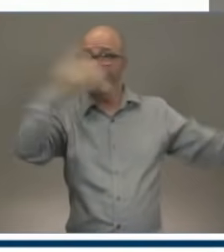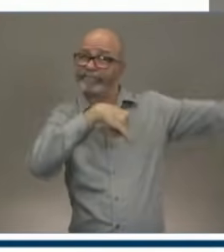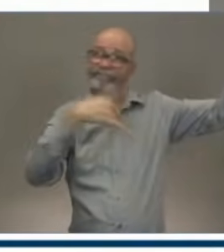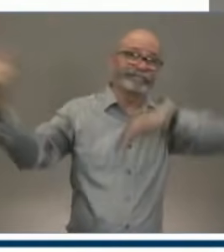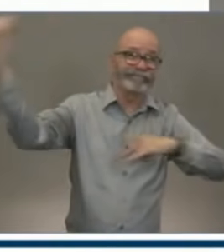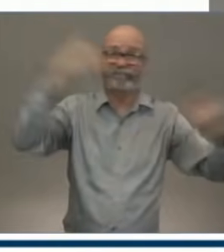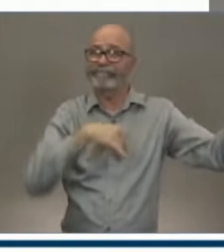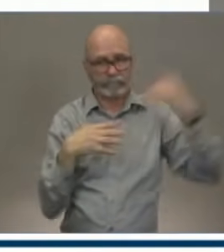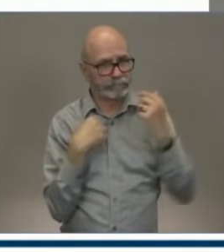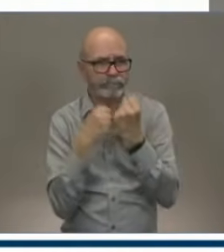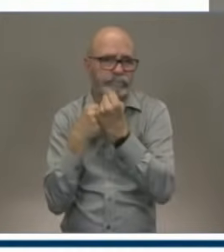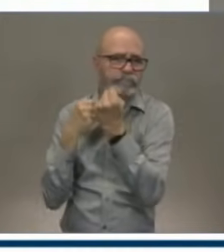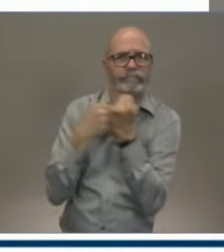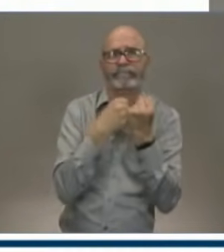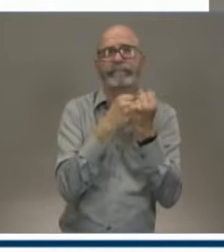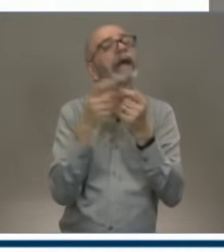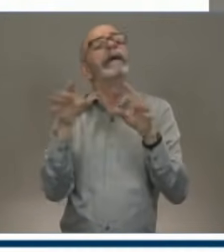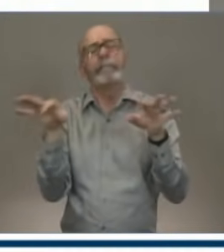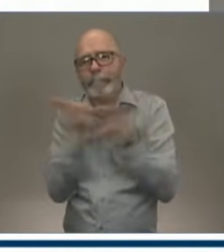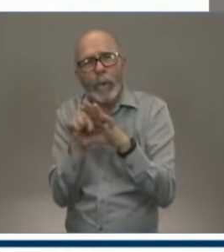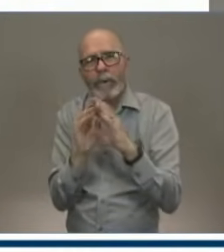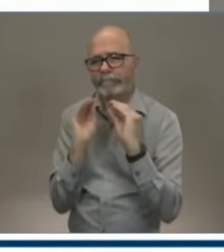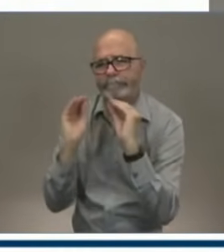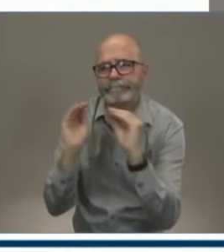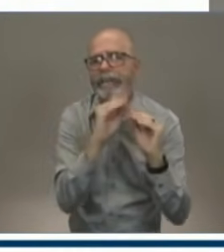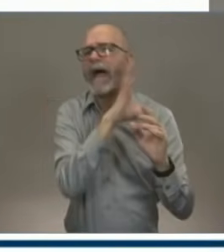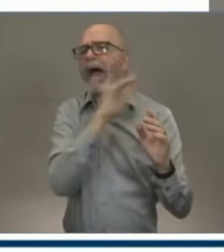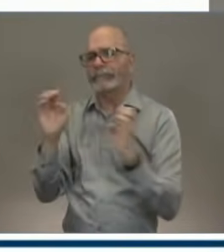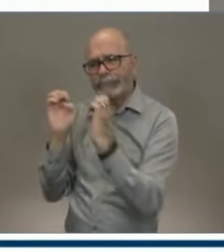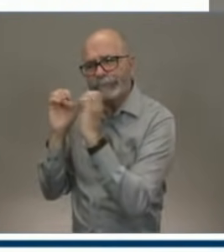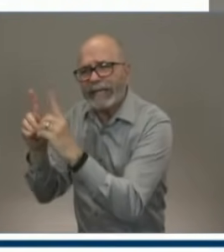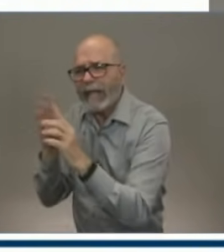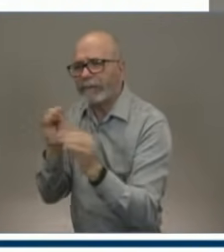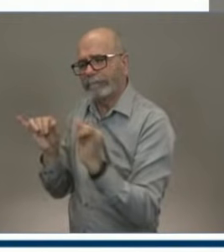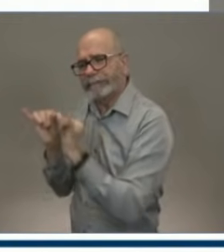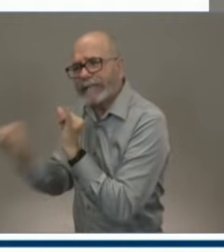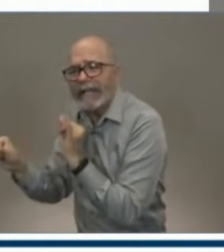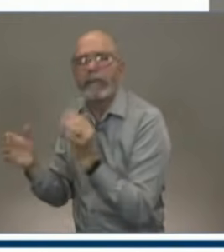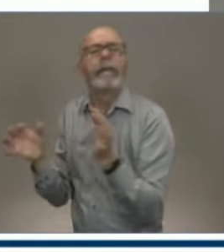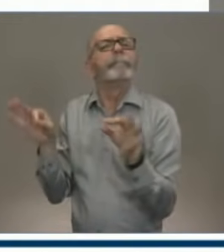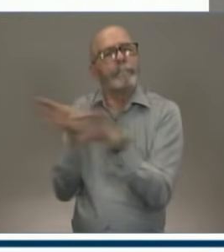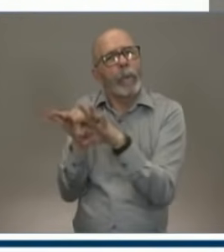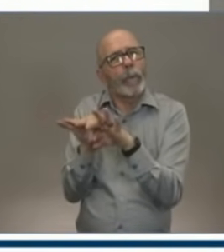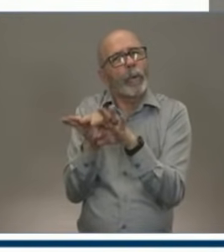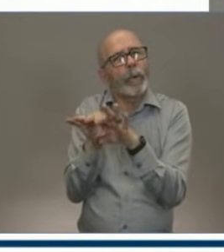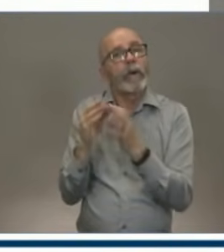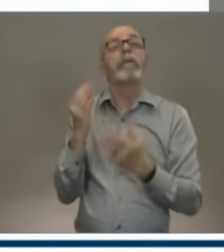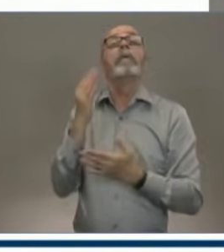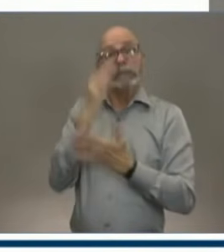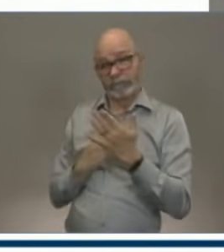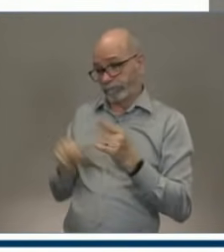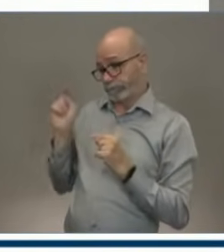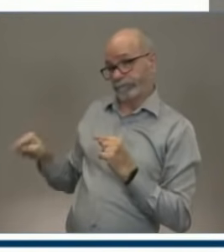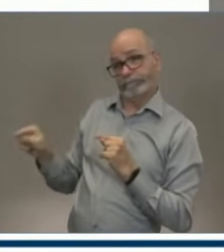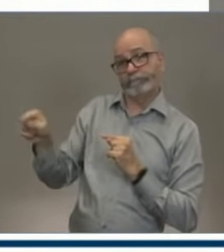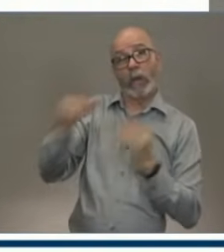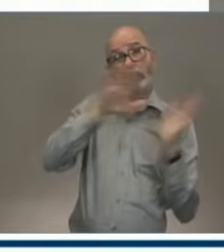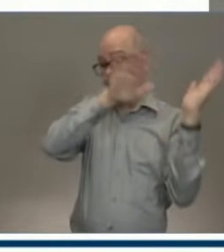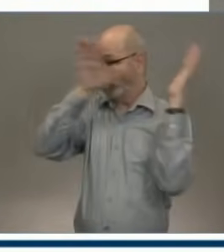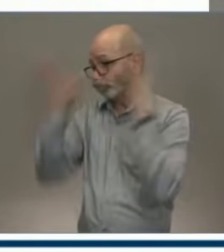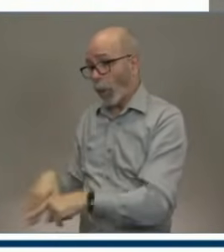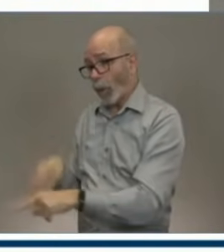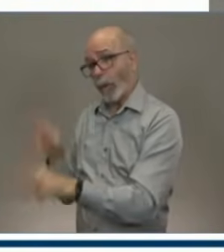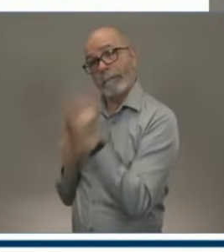Scotia. And if there are students who are quarantining and you haven't had a test yet, and if you come here more